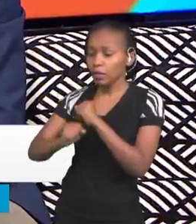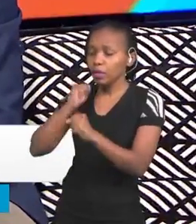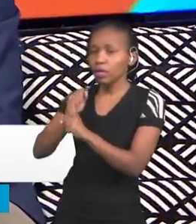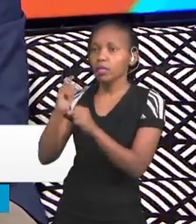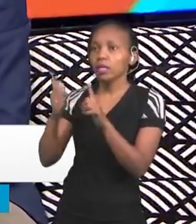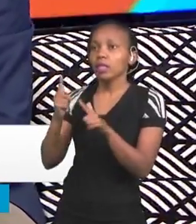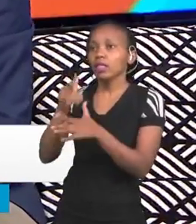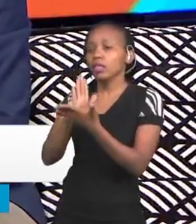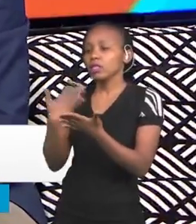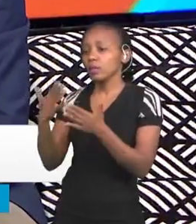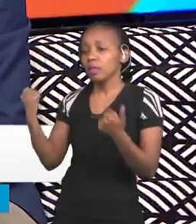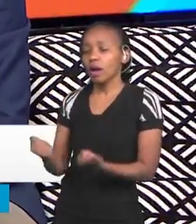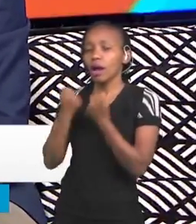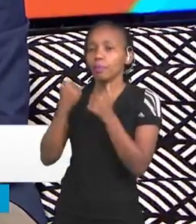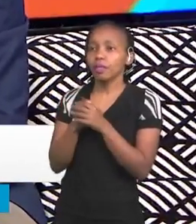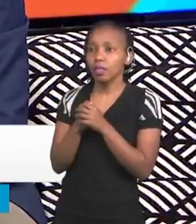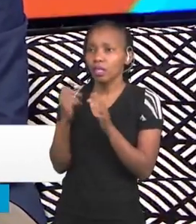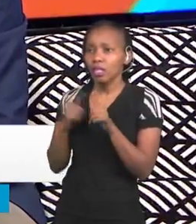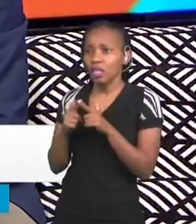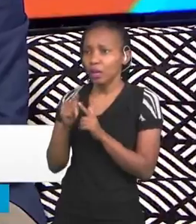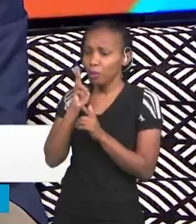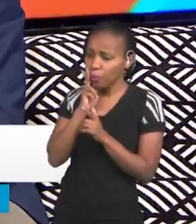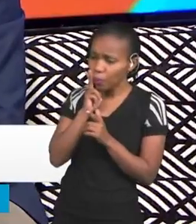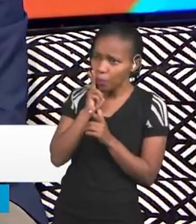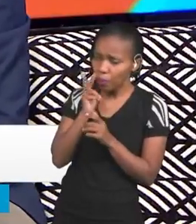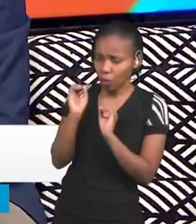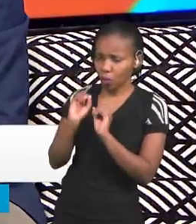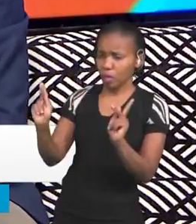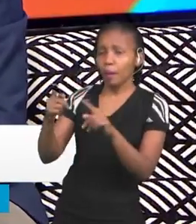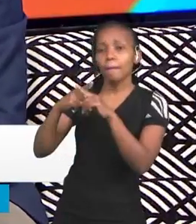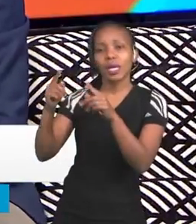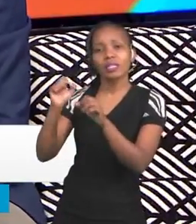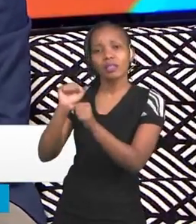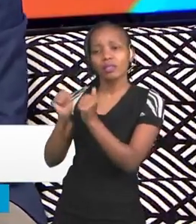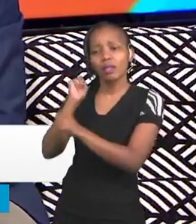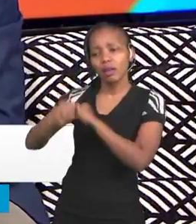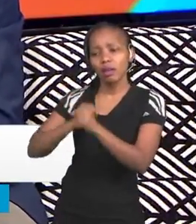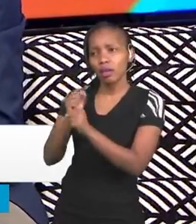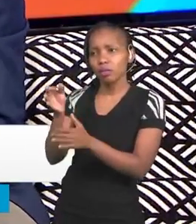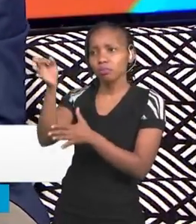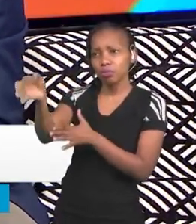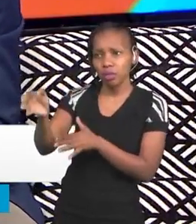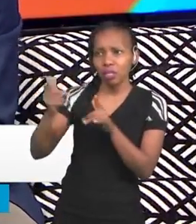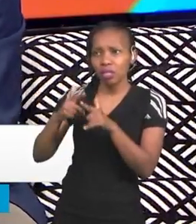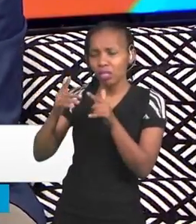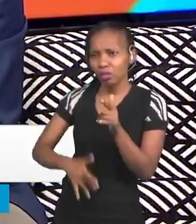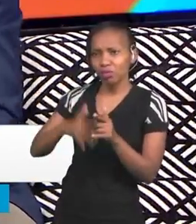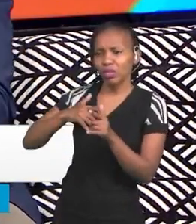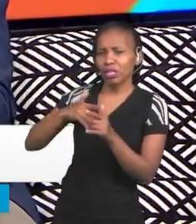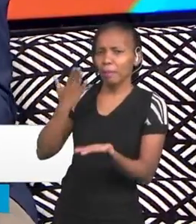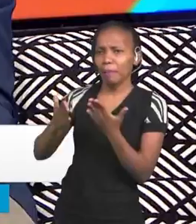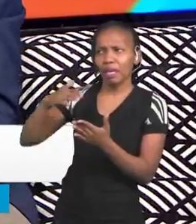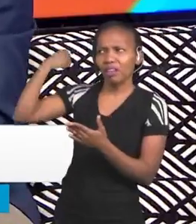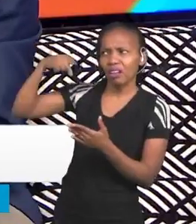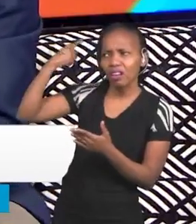will happen. Not now. Yeah. They told people, oh, you're smoking it right now? Okay. In 10 years, actually, you'll be feeling like a madman or something.